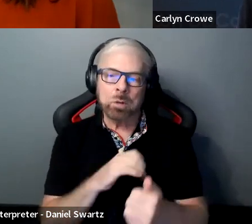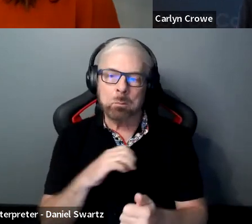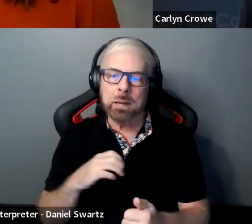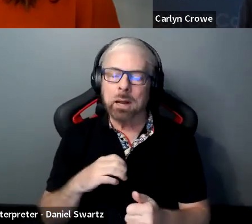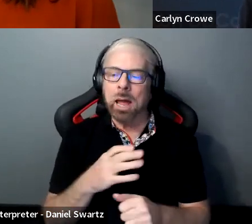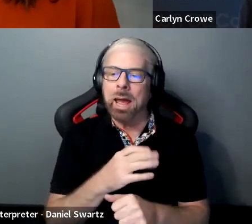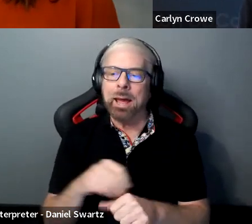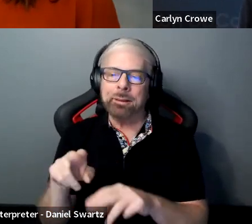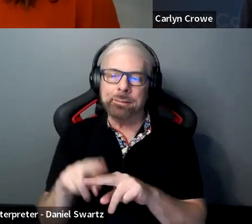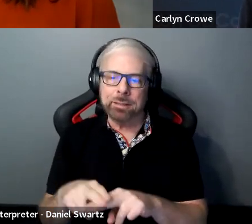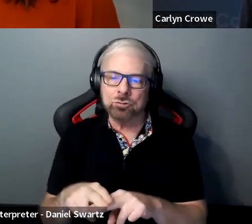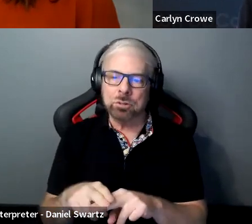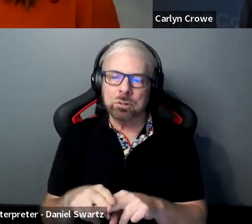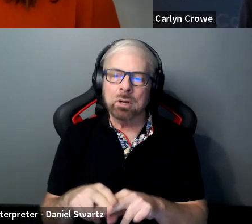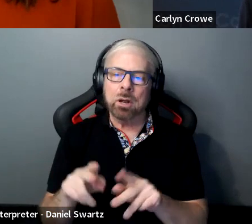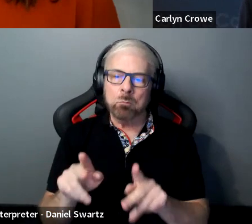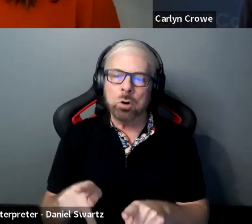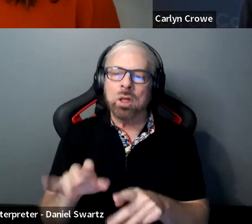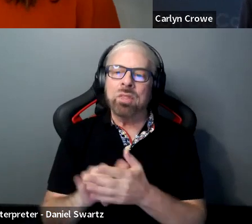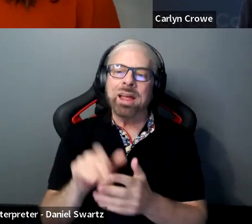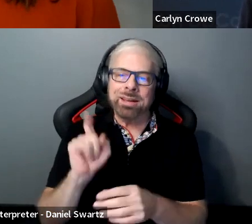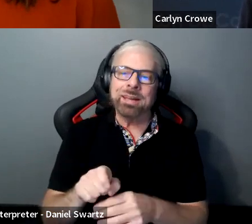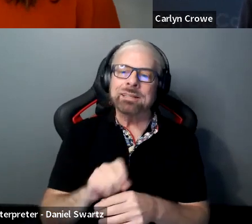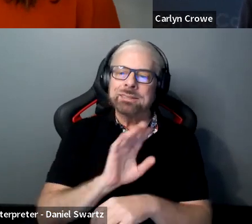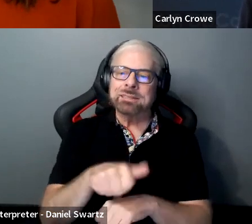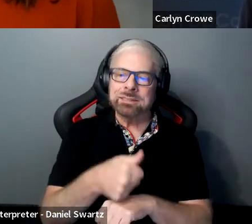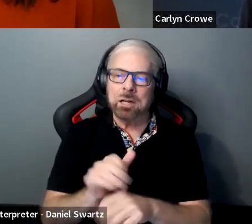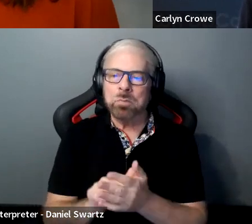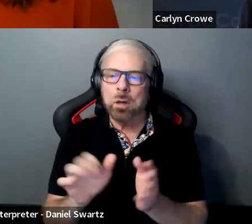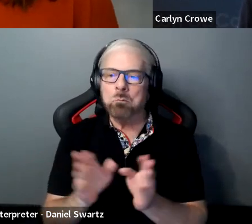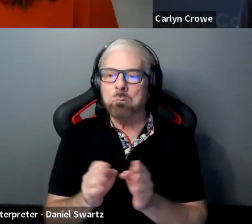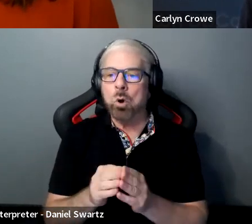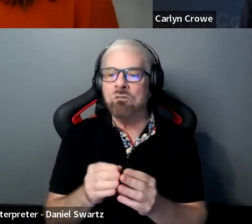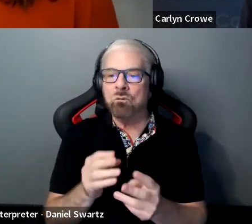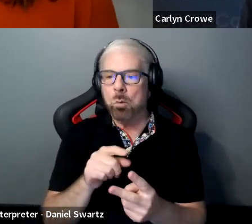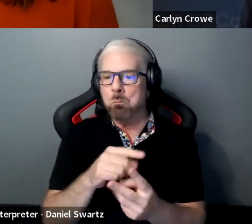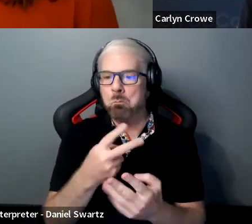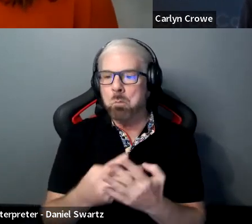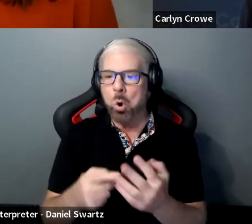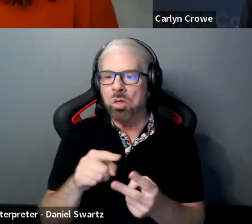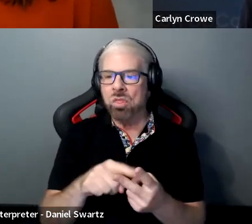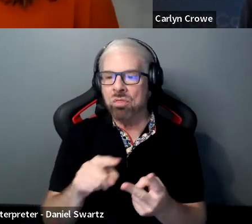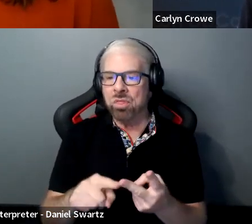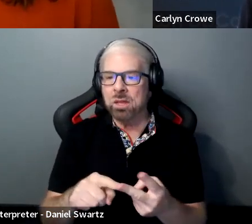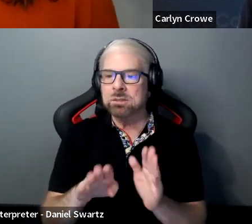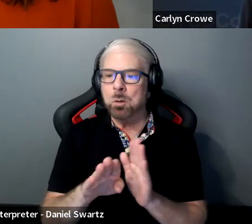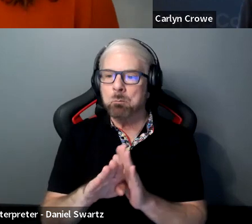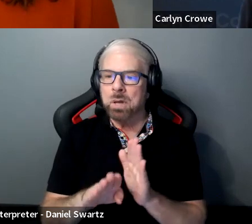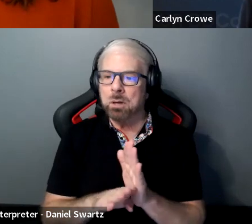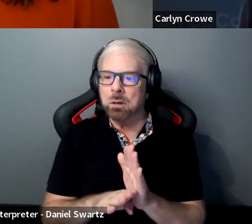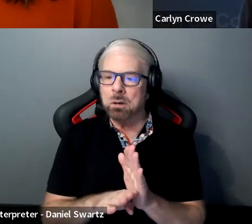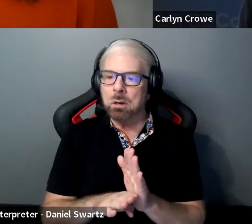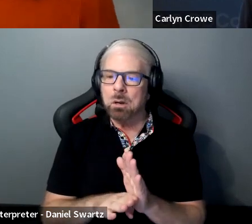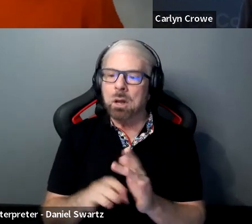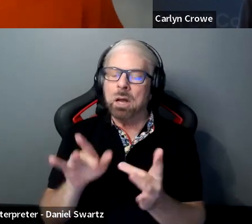the chair that needs to schedule the meeting. So for both of those bills, contacting Representative